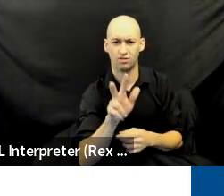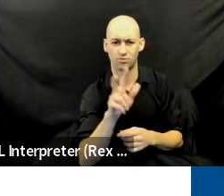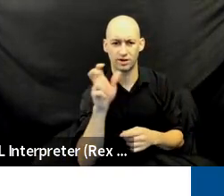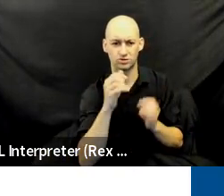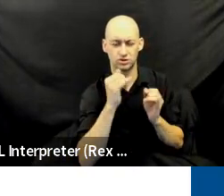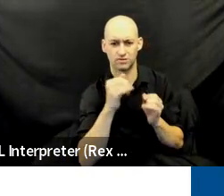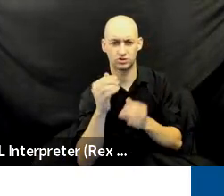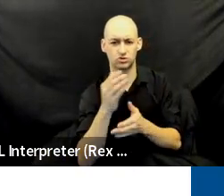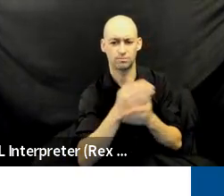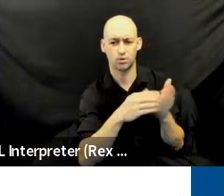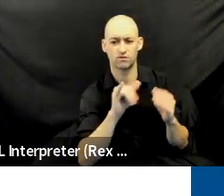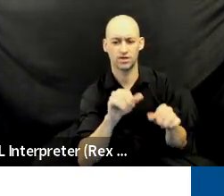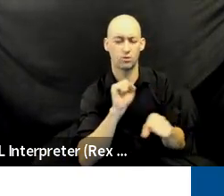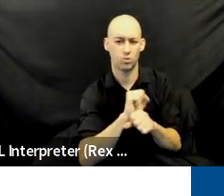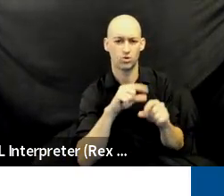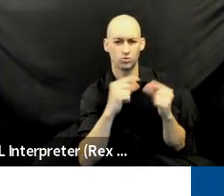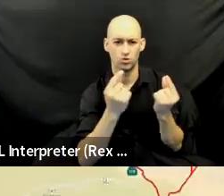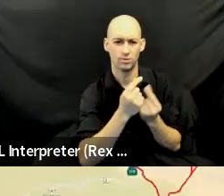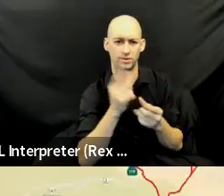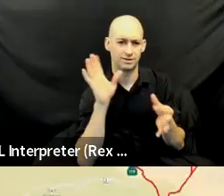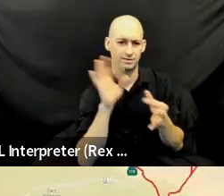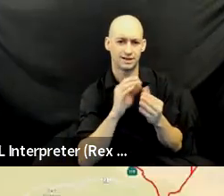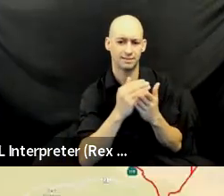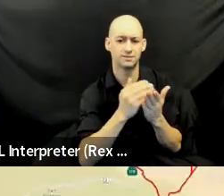of our work group contact list. Next slide, please.